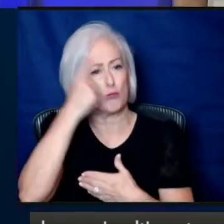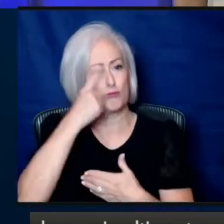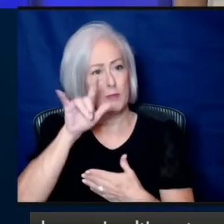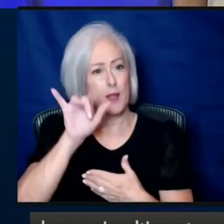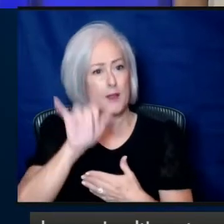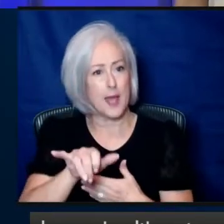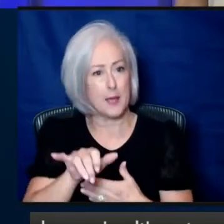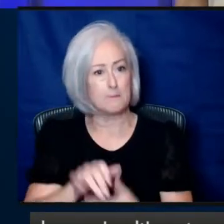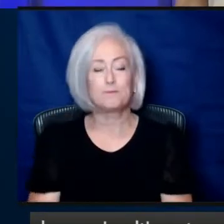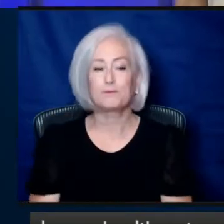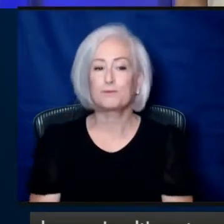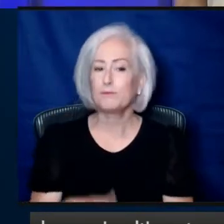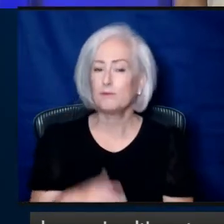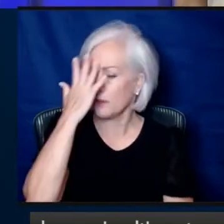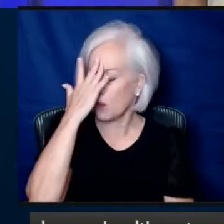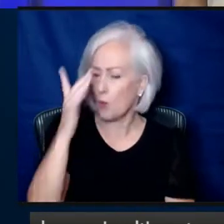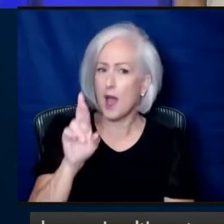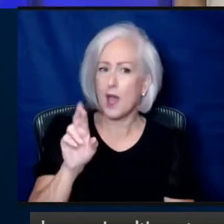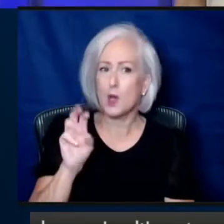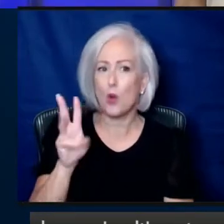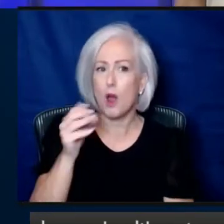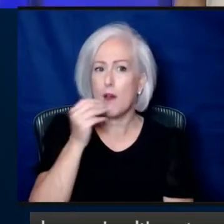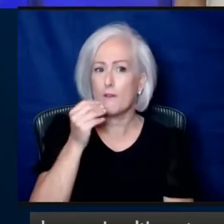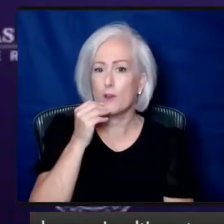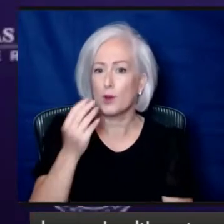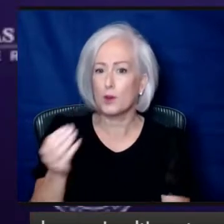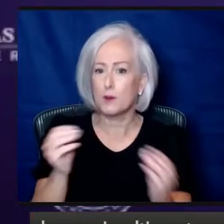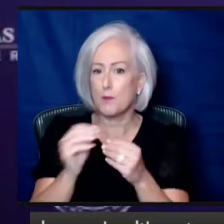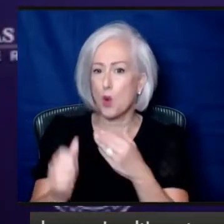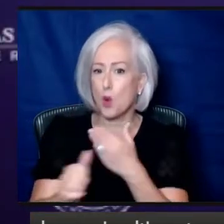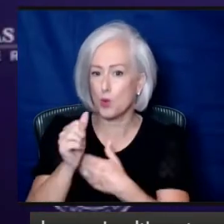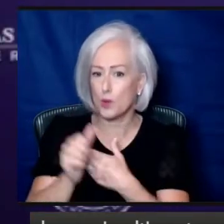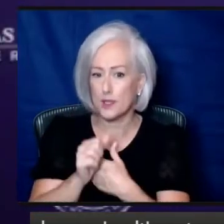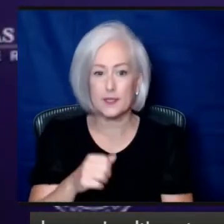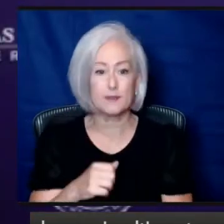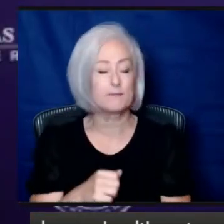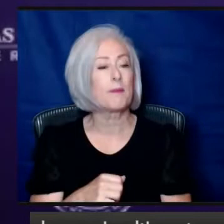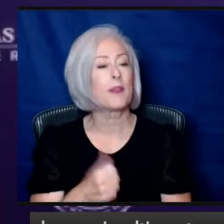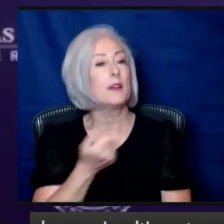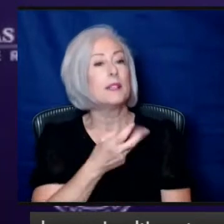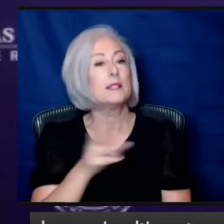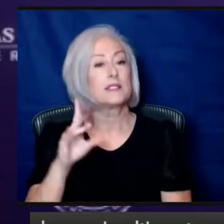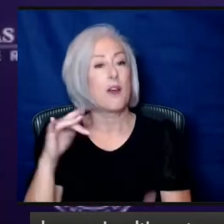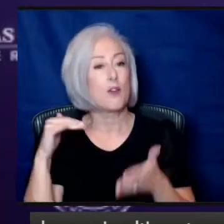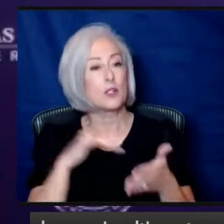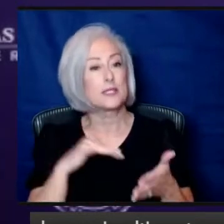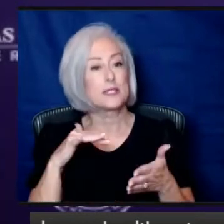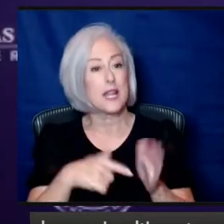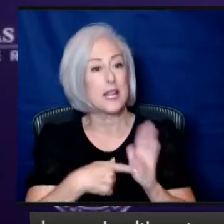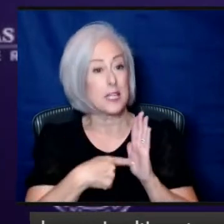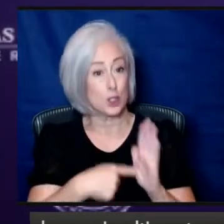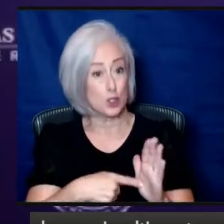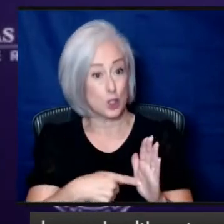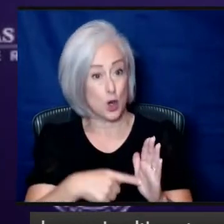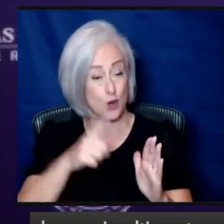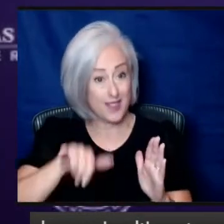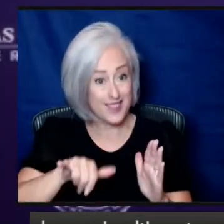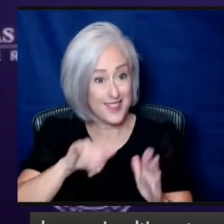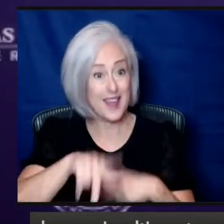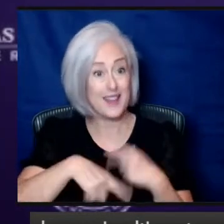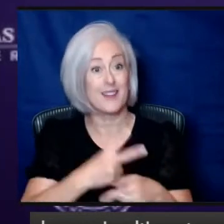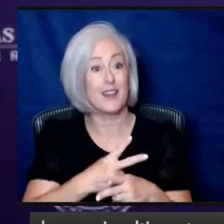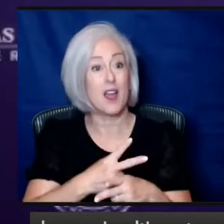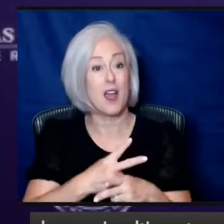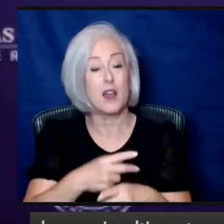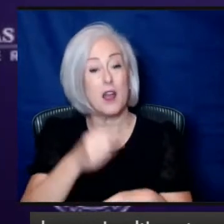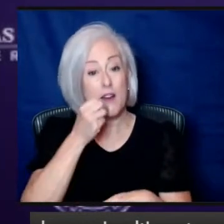why is the raw food a greater risk? Right. So there's been several studies that have looked at that, showing that those types of foods,